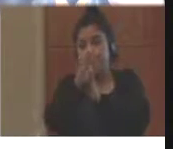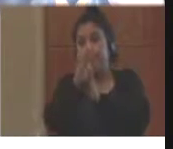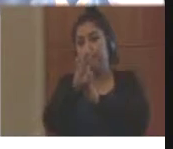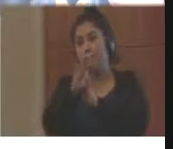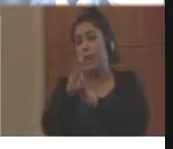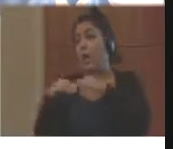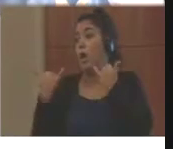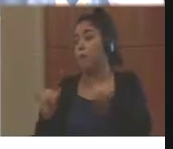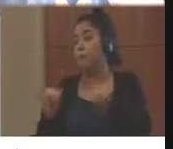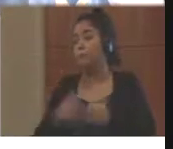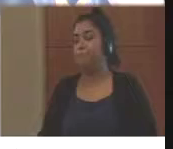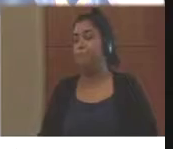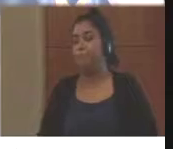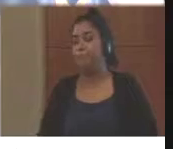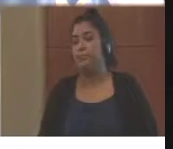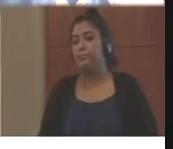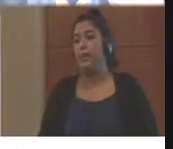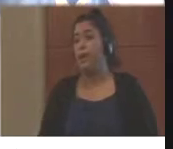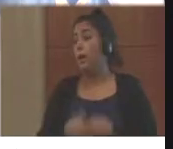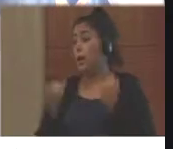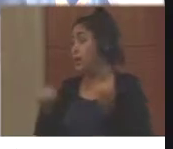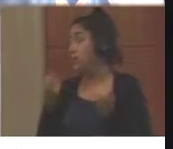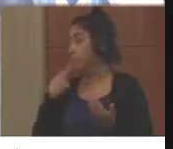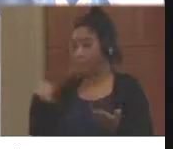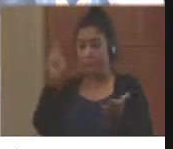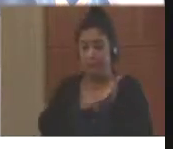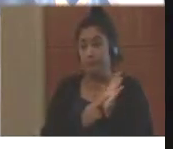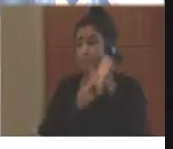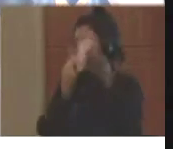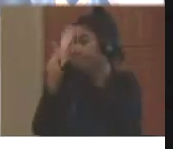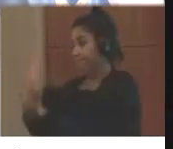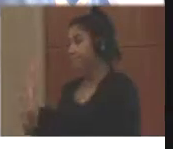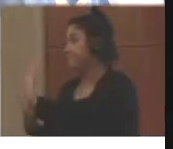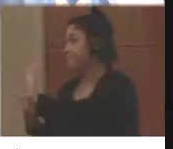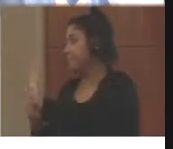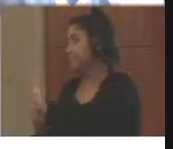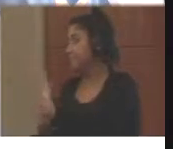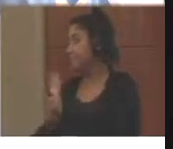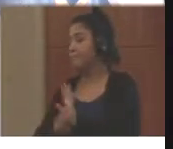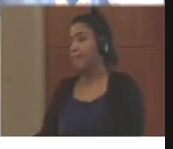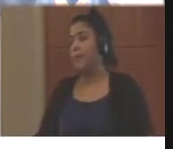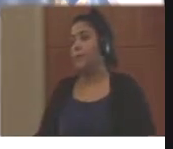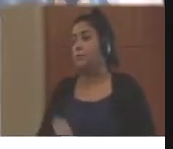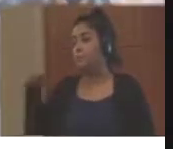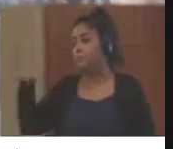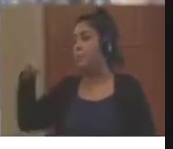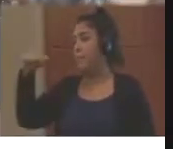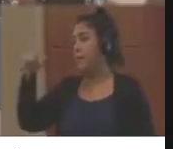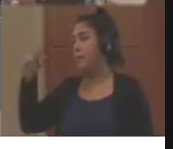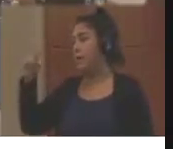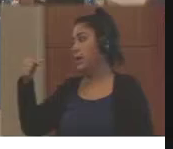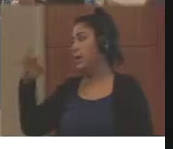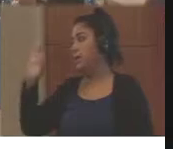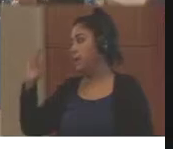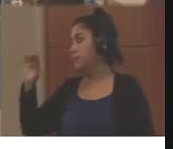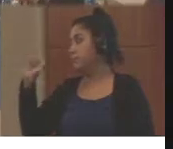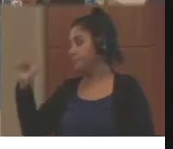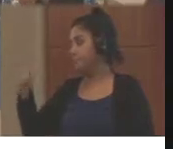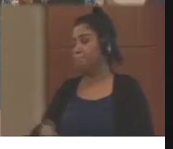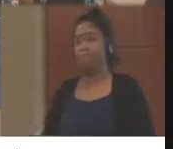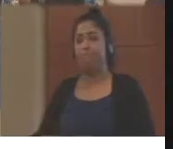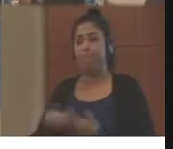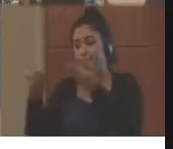progress made in this regard. And now we leave this commitment to Ms. Wallström.